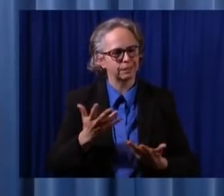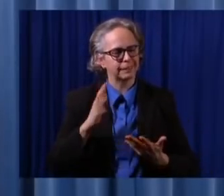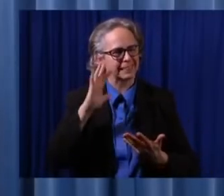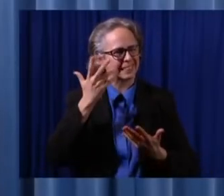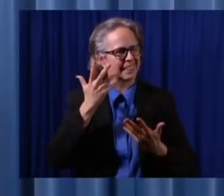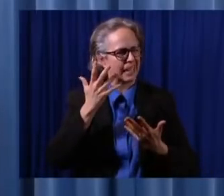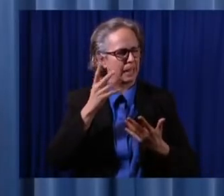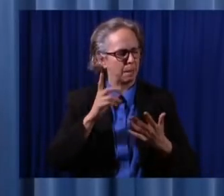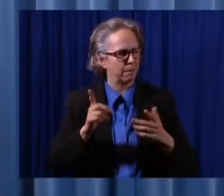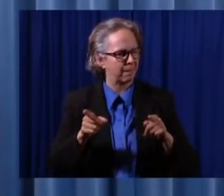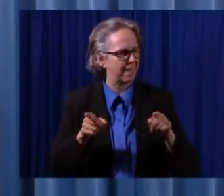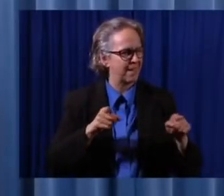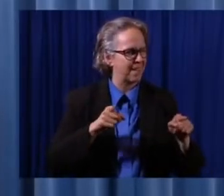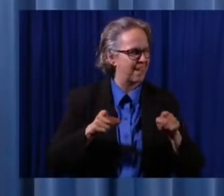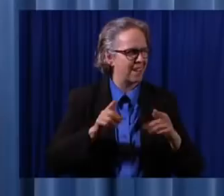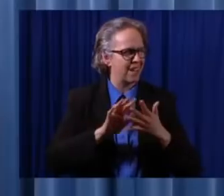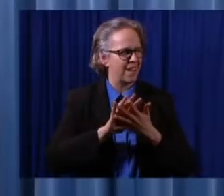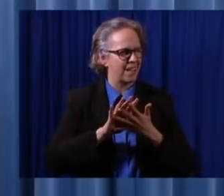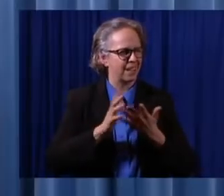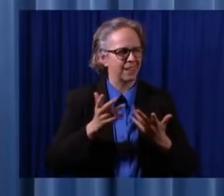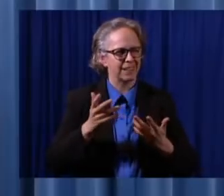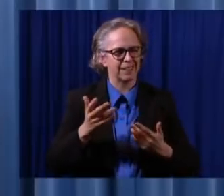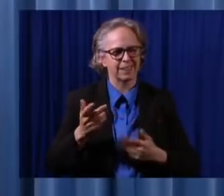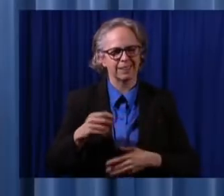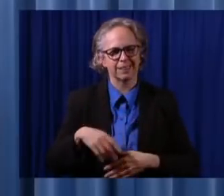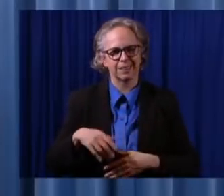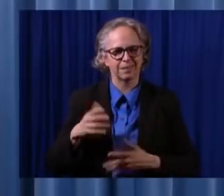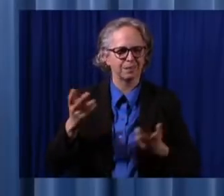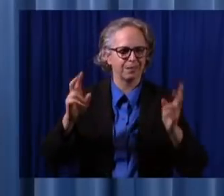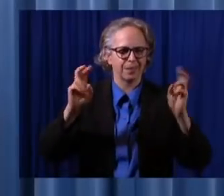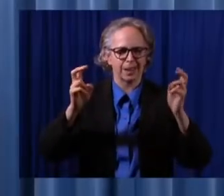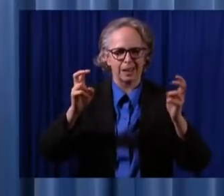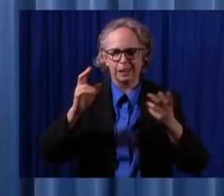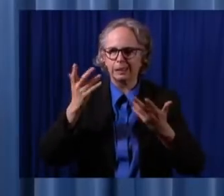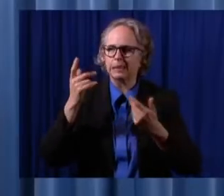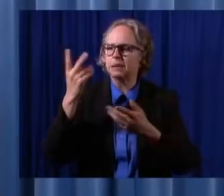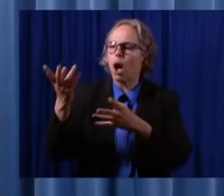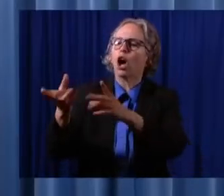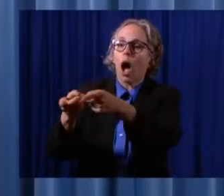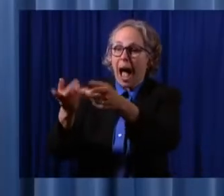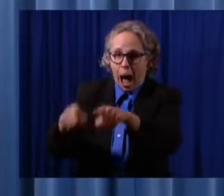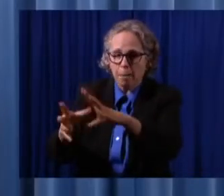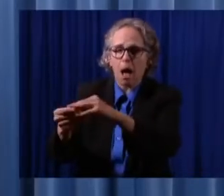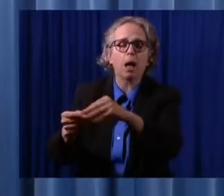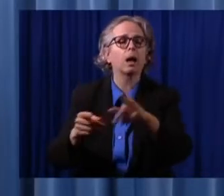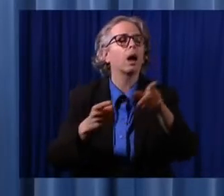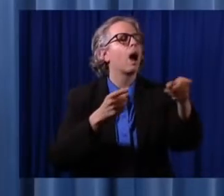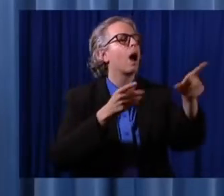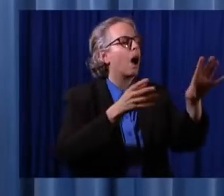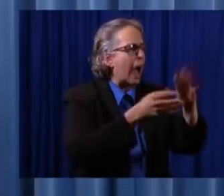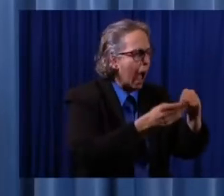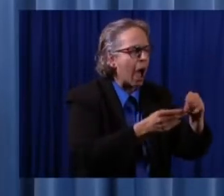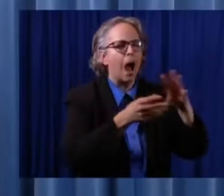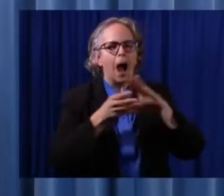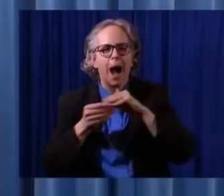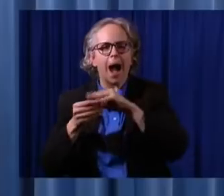anecdotal. It's easy to see if you've got one company where you're seeing a lot of it.